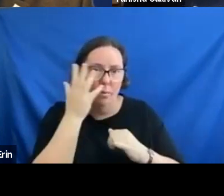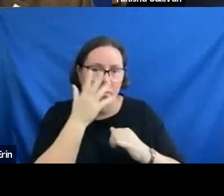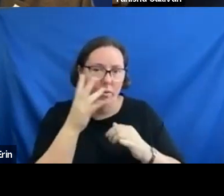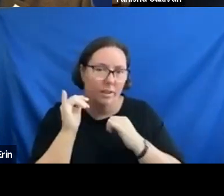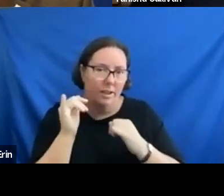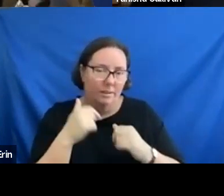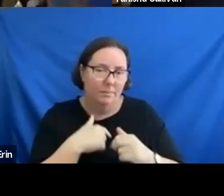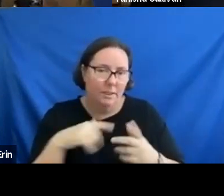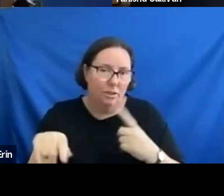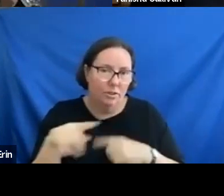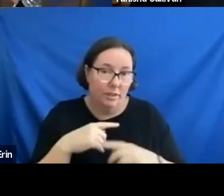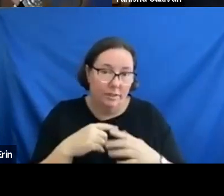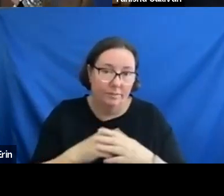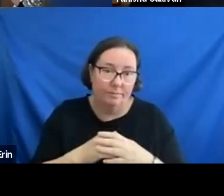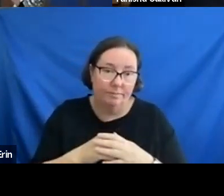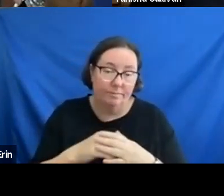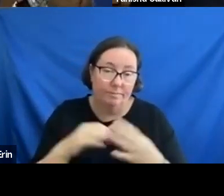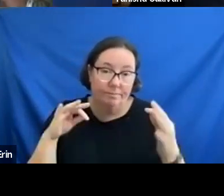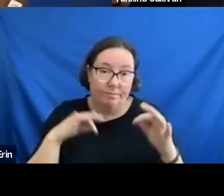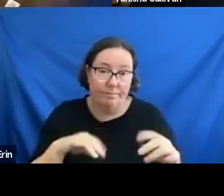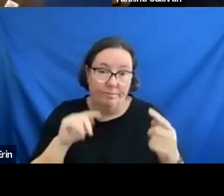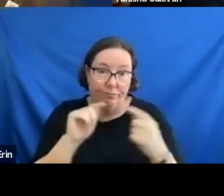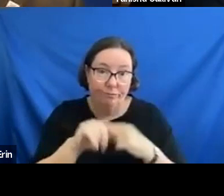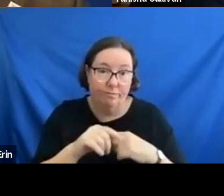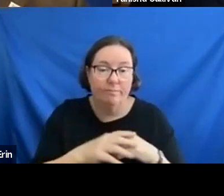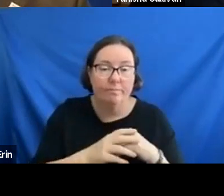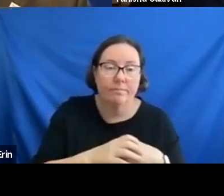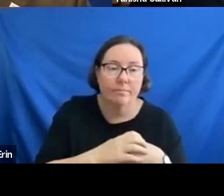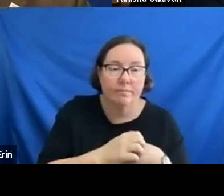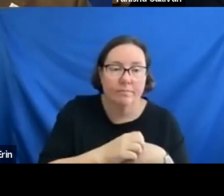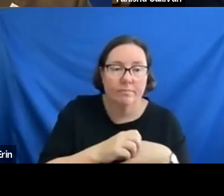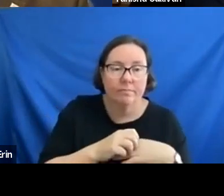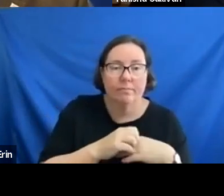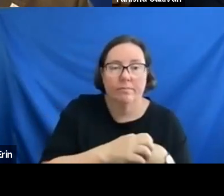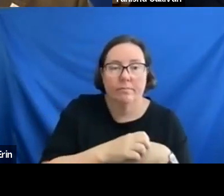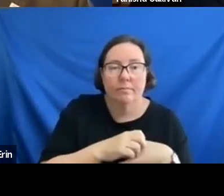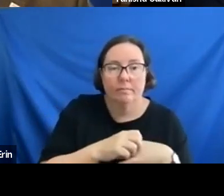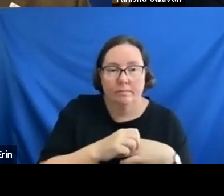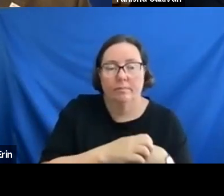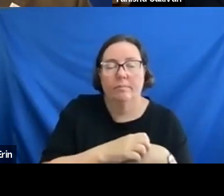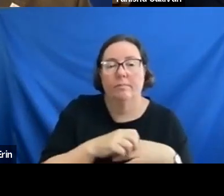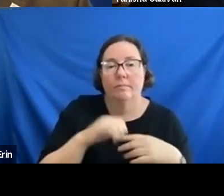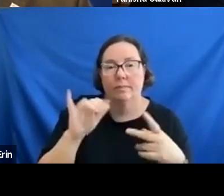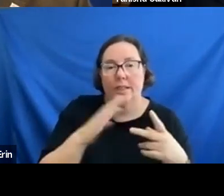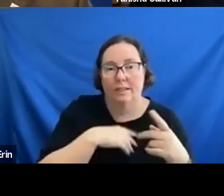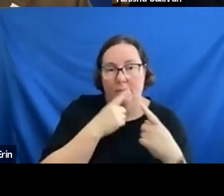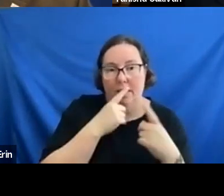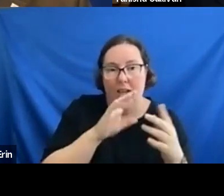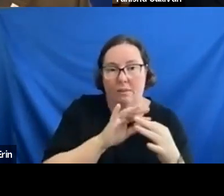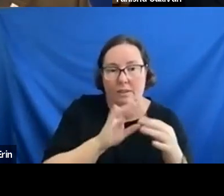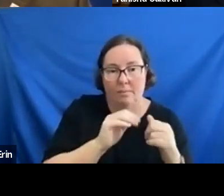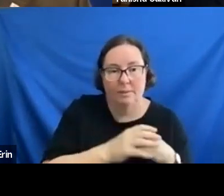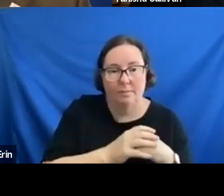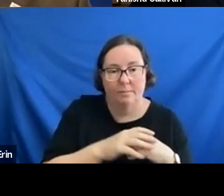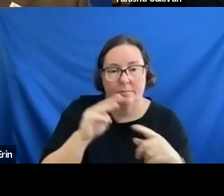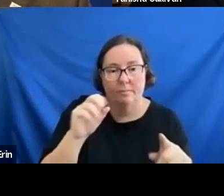educational benefits flow in all directions. So that's the housekeeping. So,